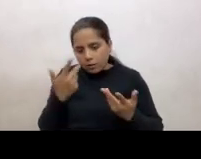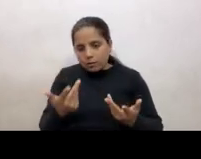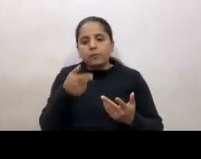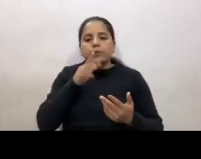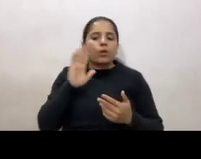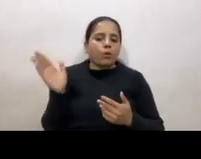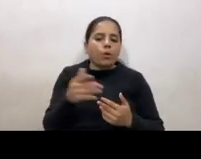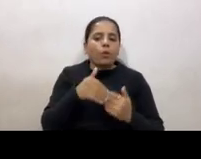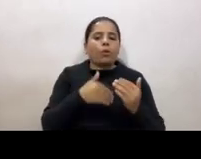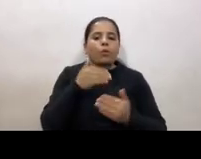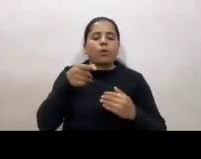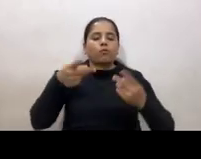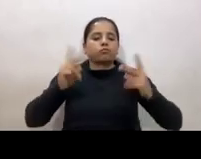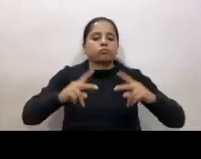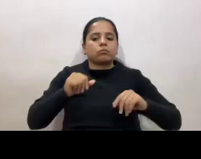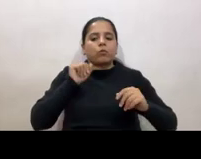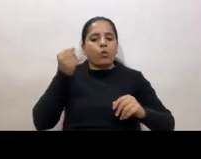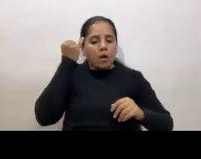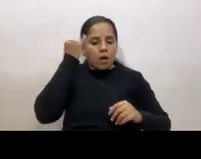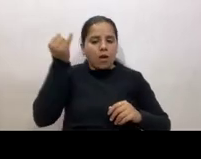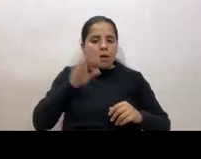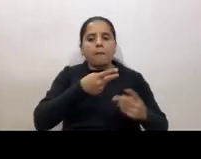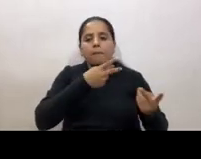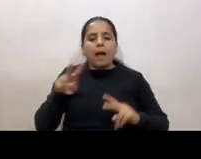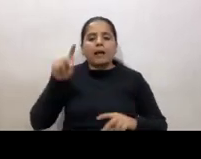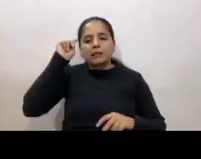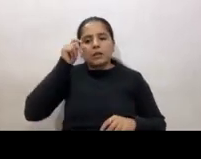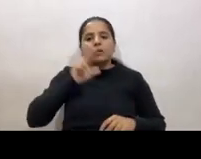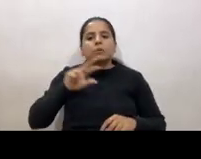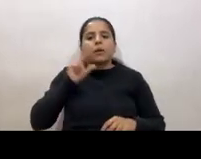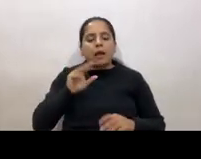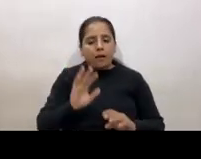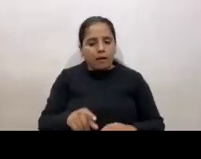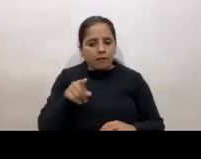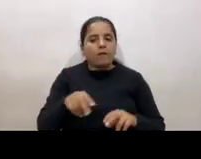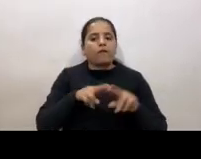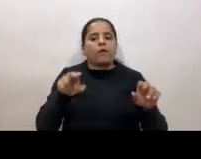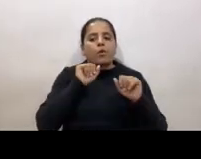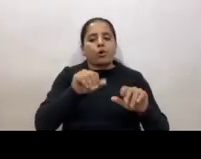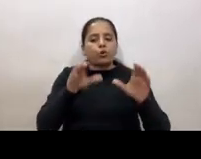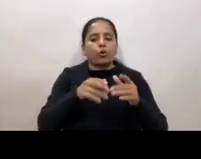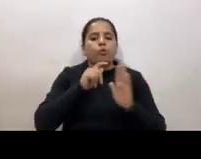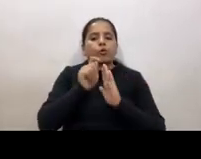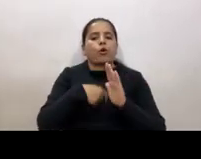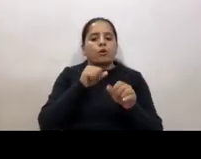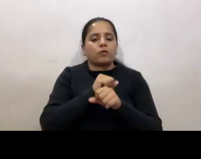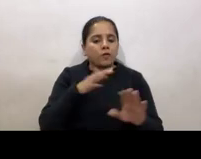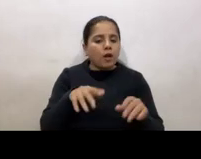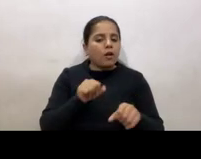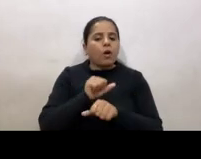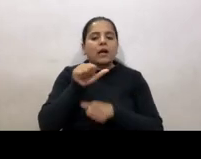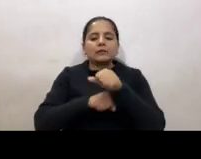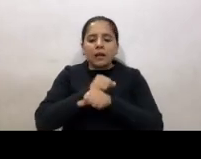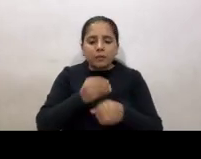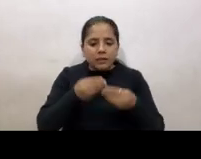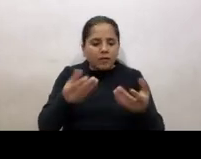all eventually translate their ideas back into English to complete their group project or assignment or whatever